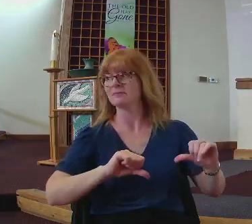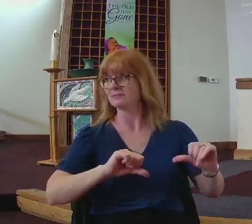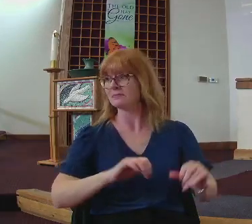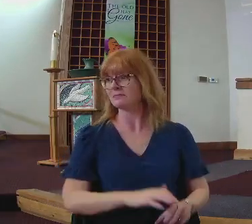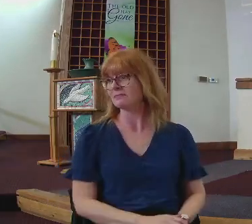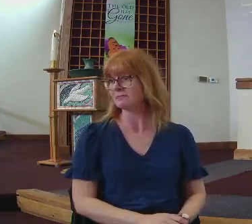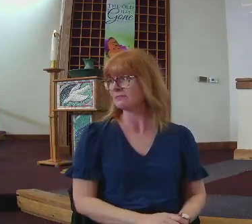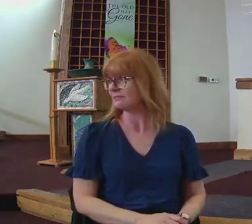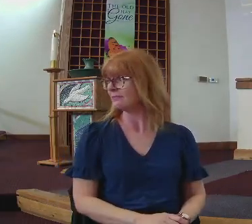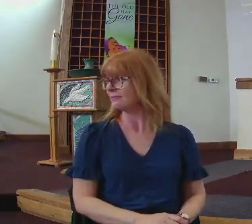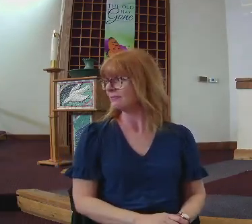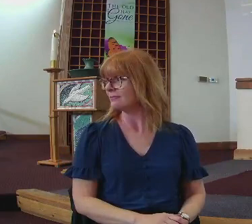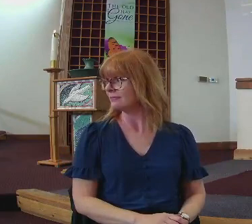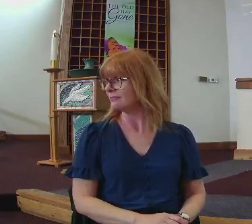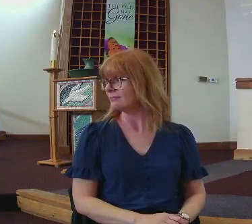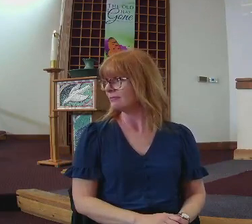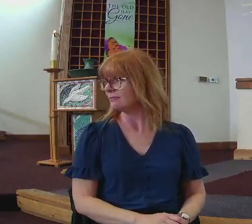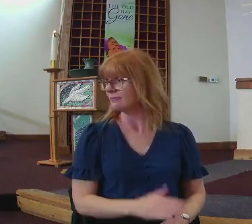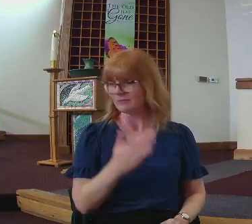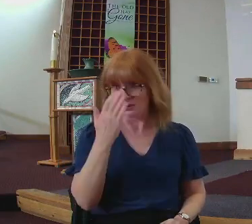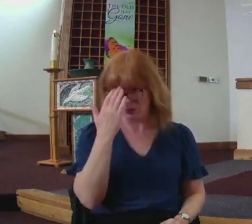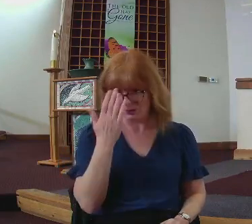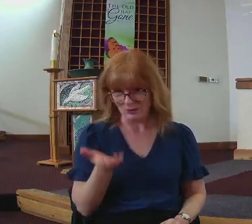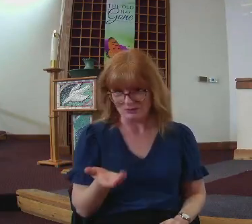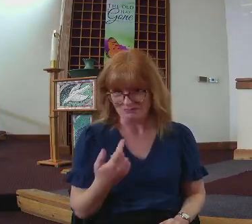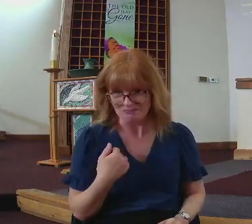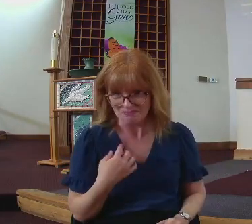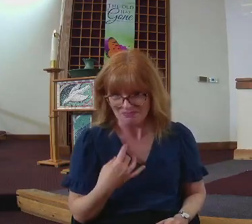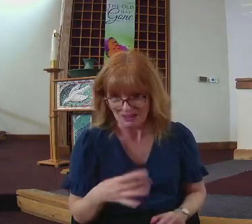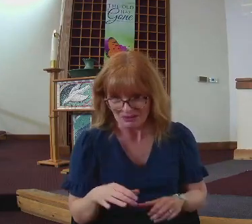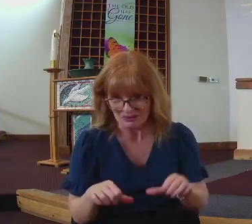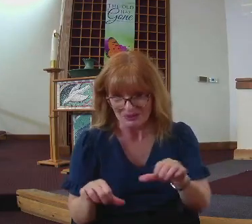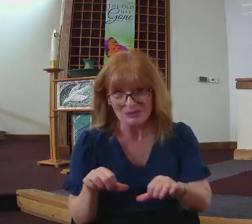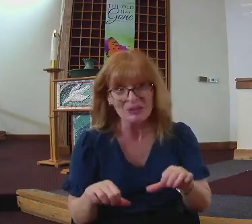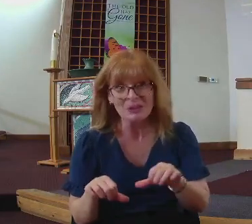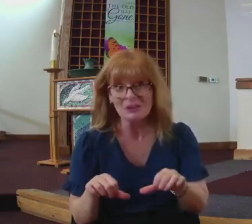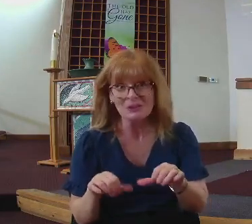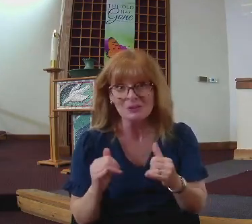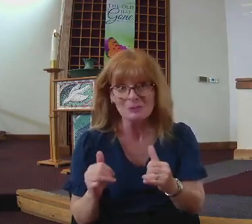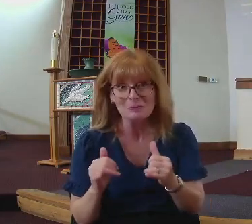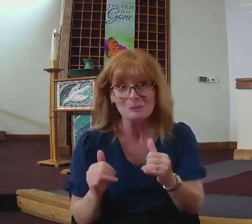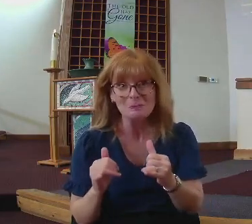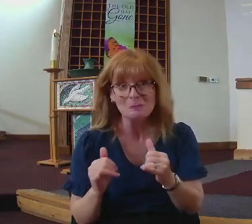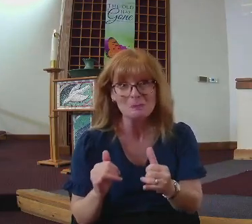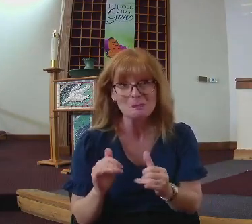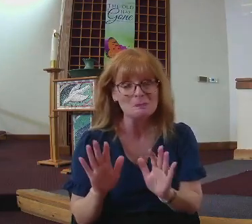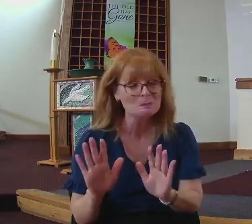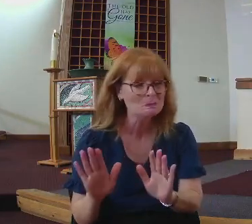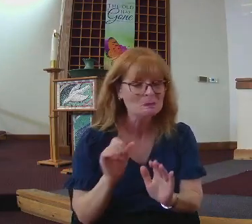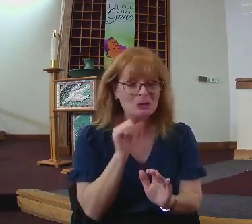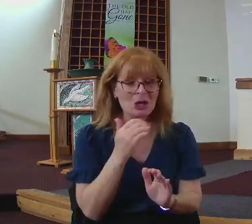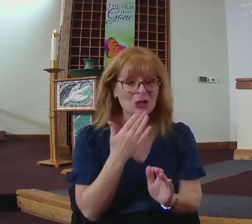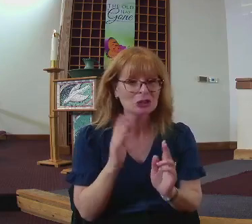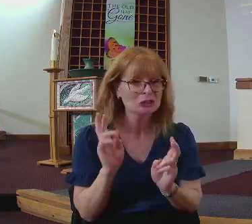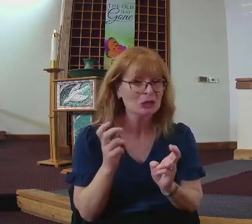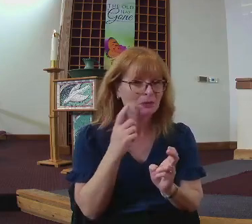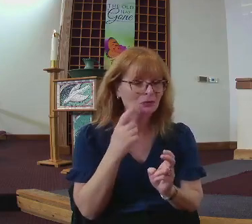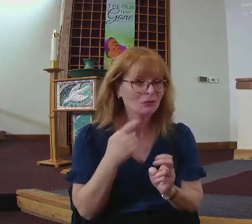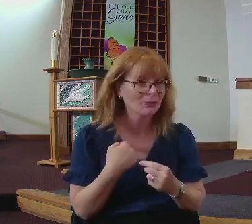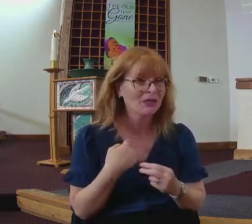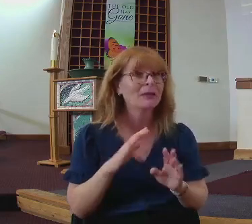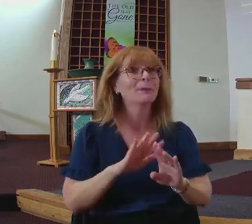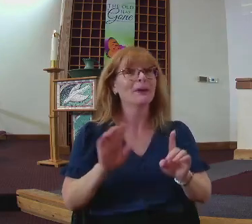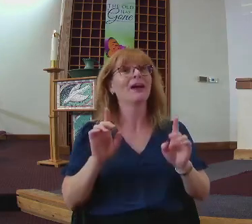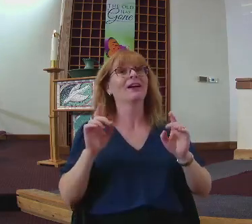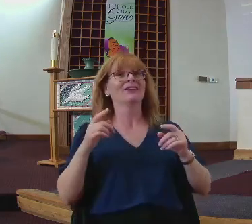Okay. You know what? I don't like science either. Well, it's not a good subject for me. But we're talking